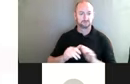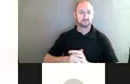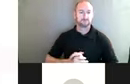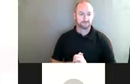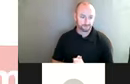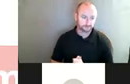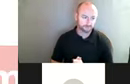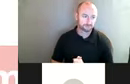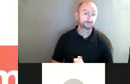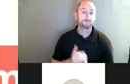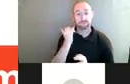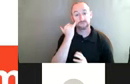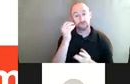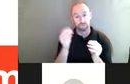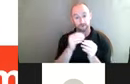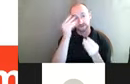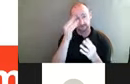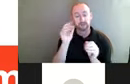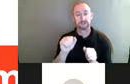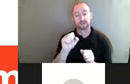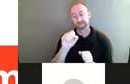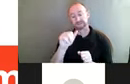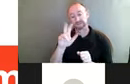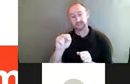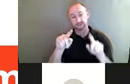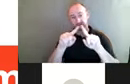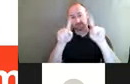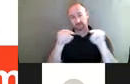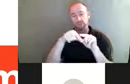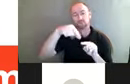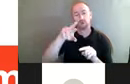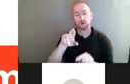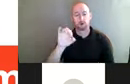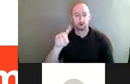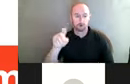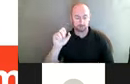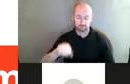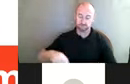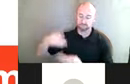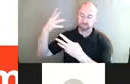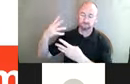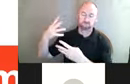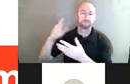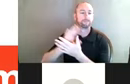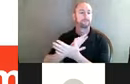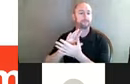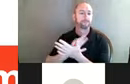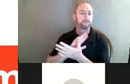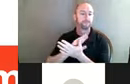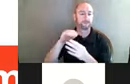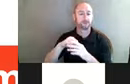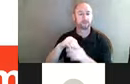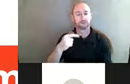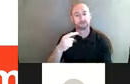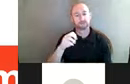then if you'd like more information, you can scan the QR code and you'll go to an open access paper in GeoHealth about the